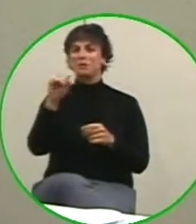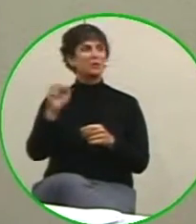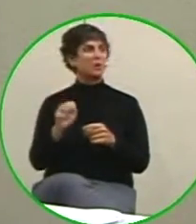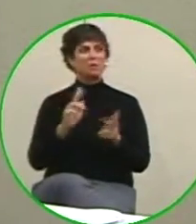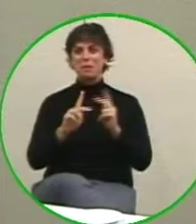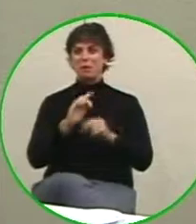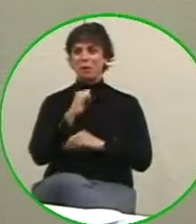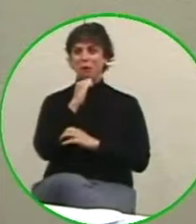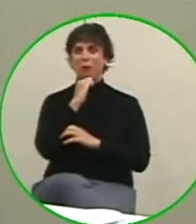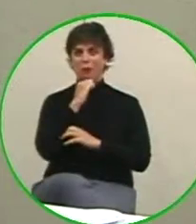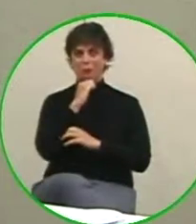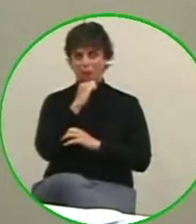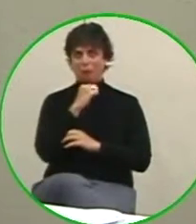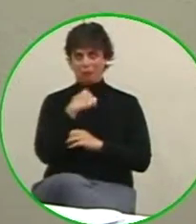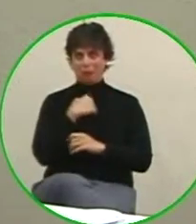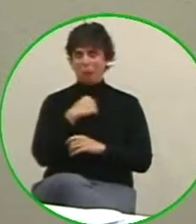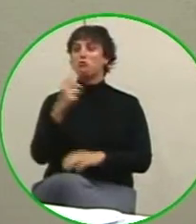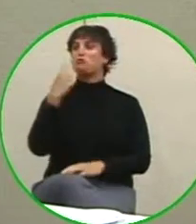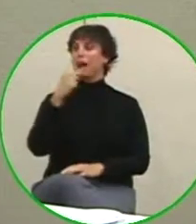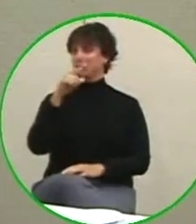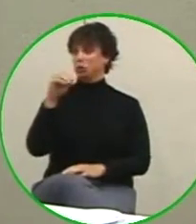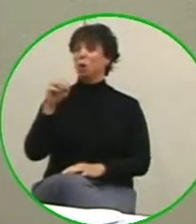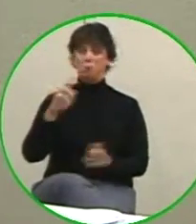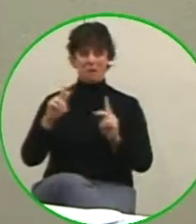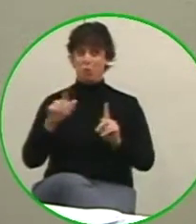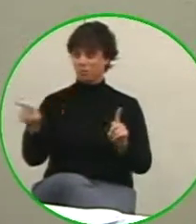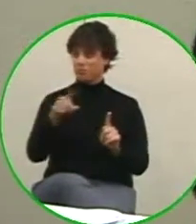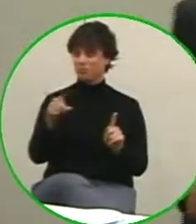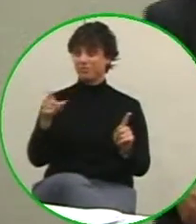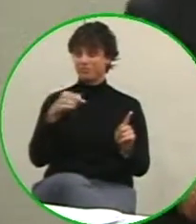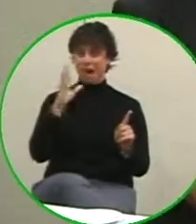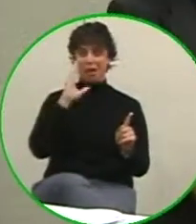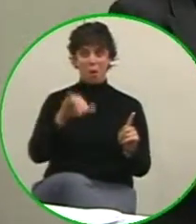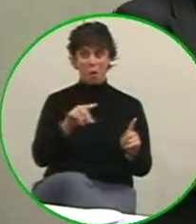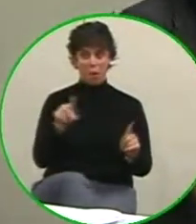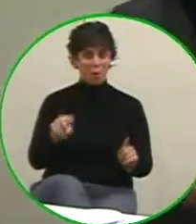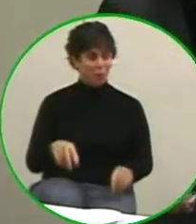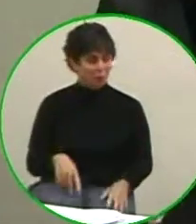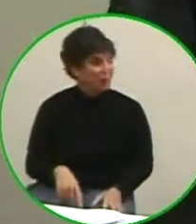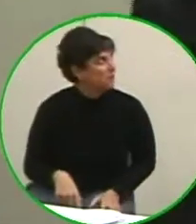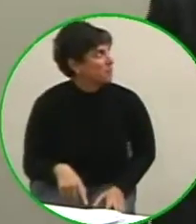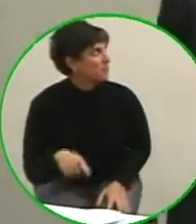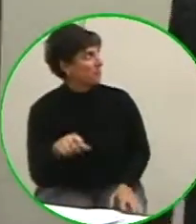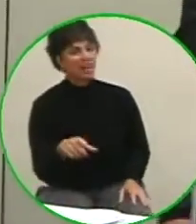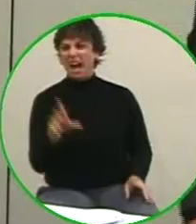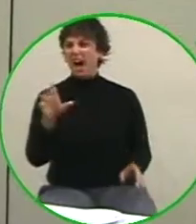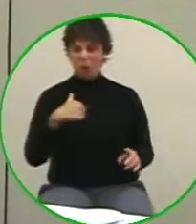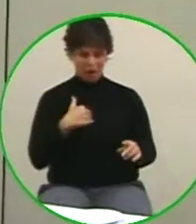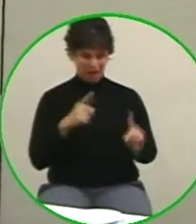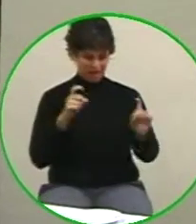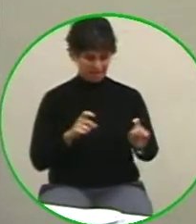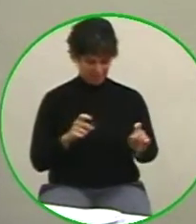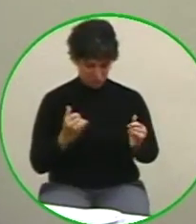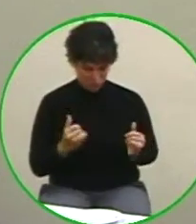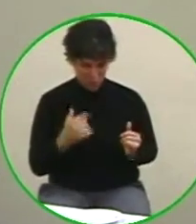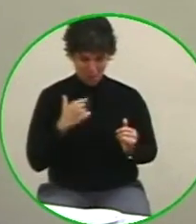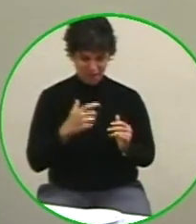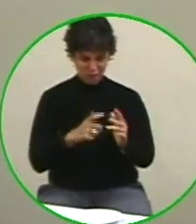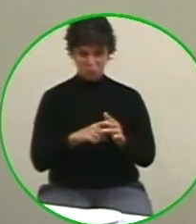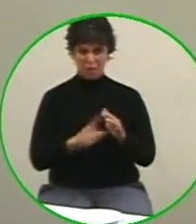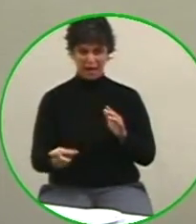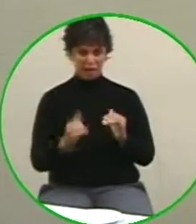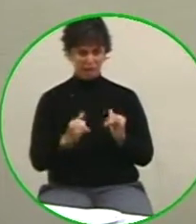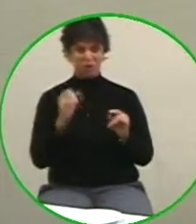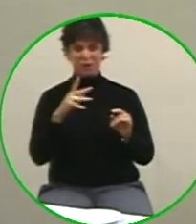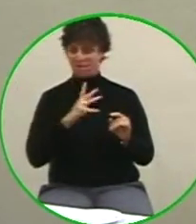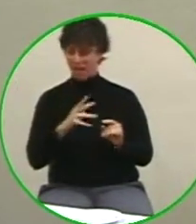going, you're in the red zone. I know. We got a test today. Man, we got to get out of this. You know what? If we